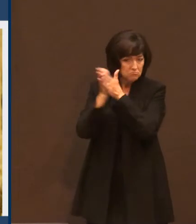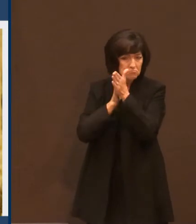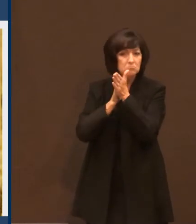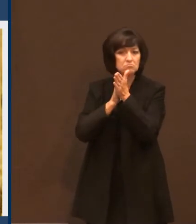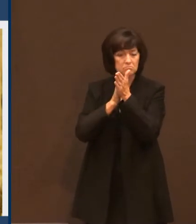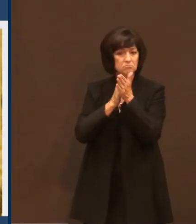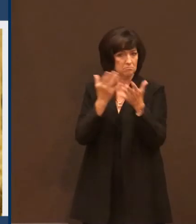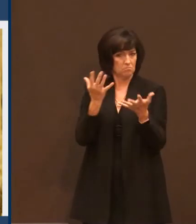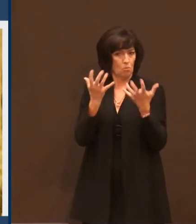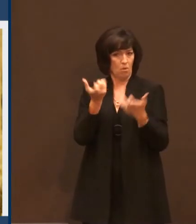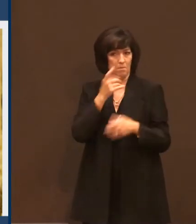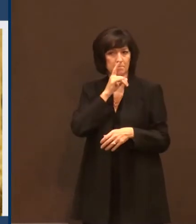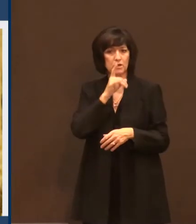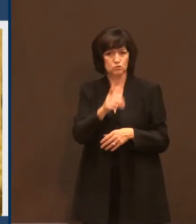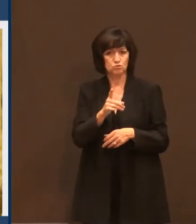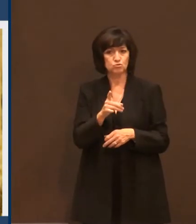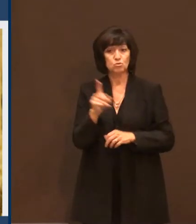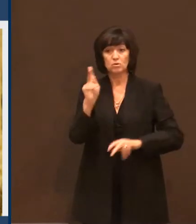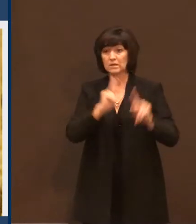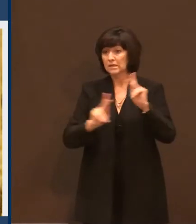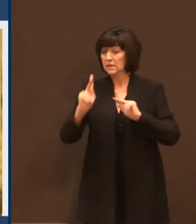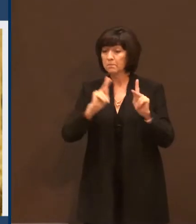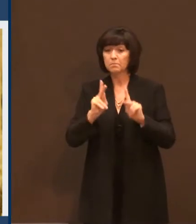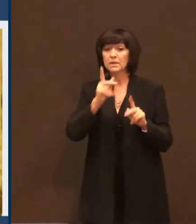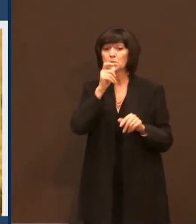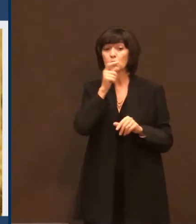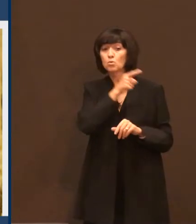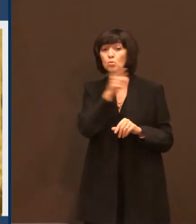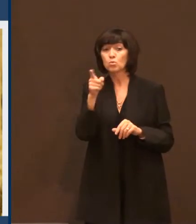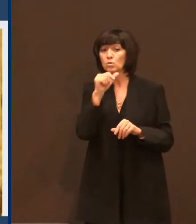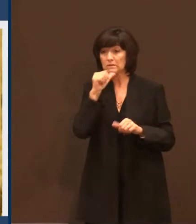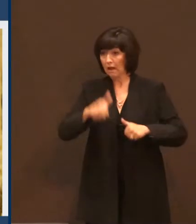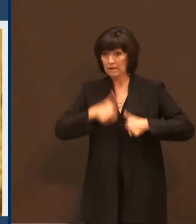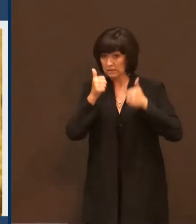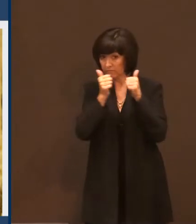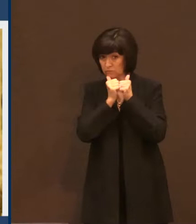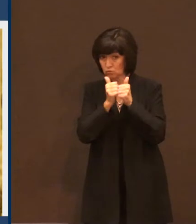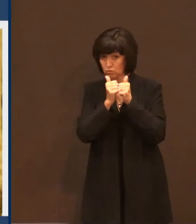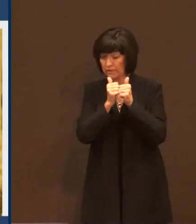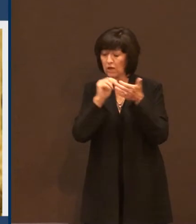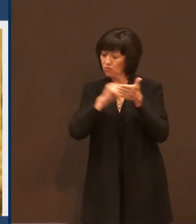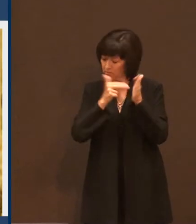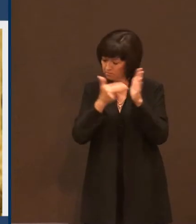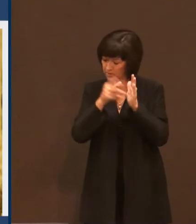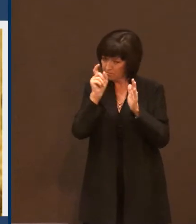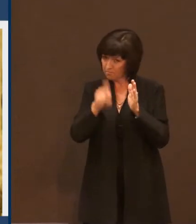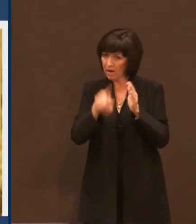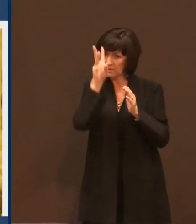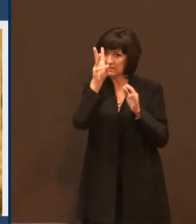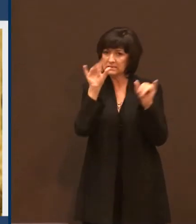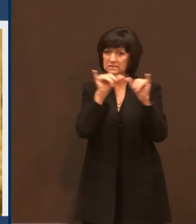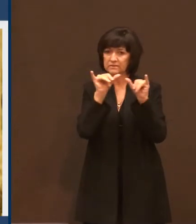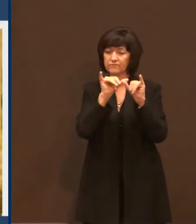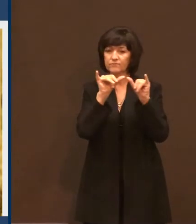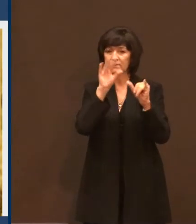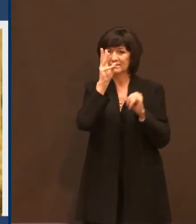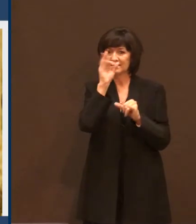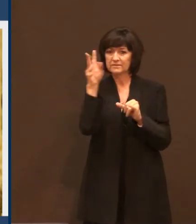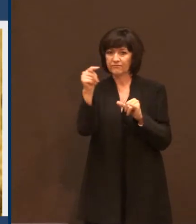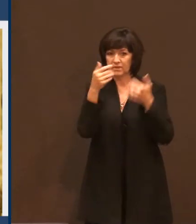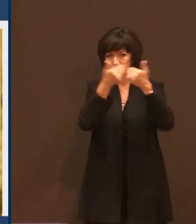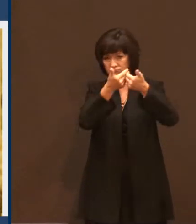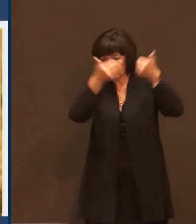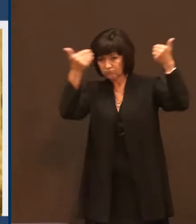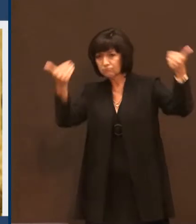ensuring that people who are not in the same household are social distancing, meaning they must be 6 feet or more apart.